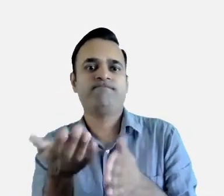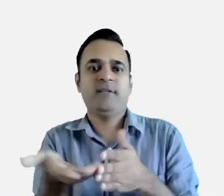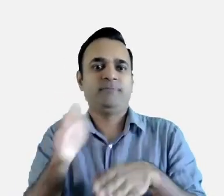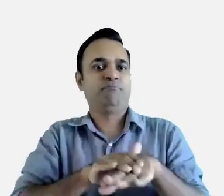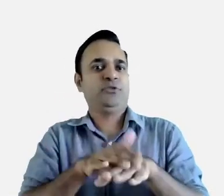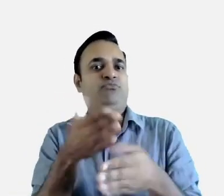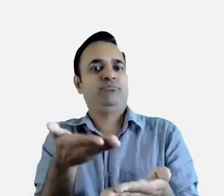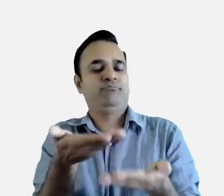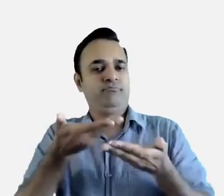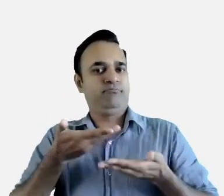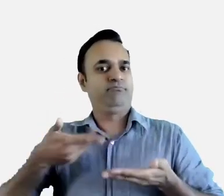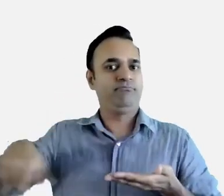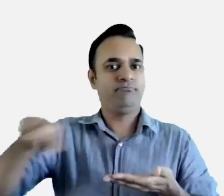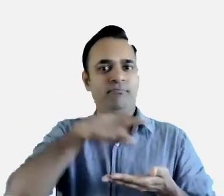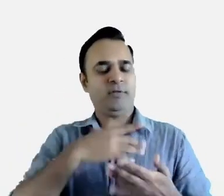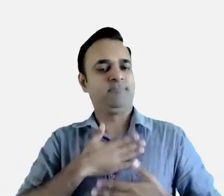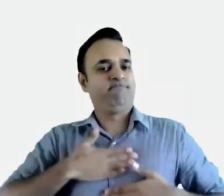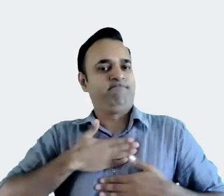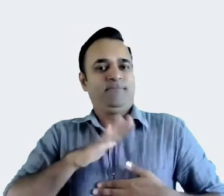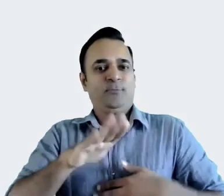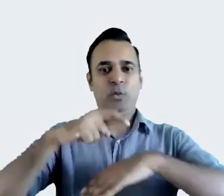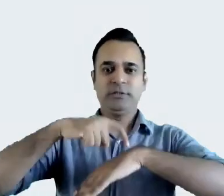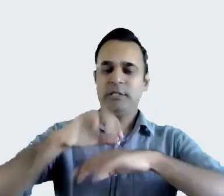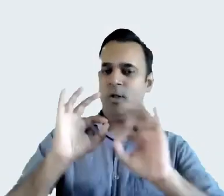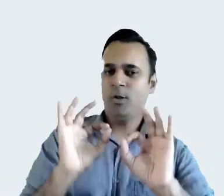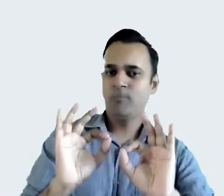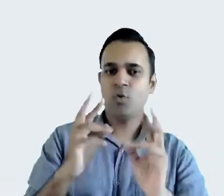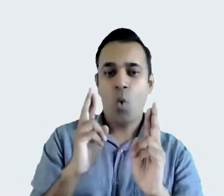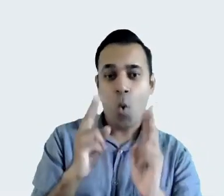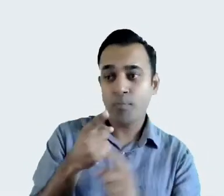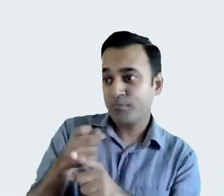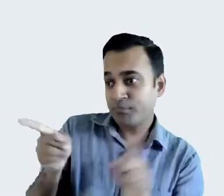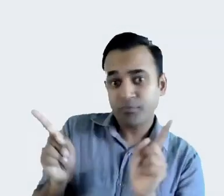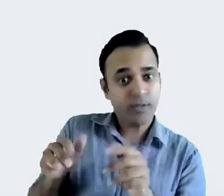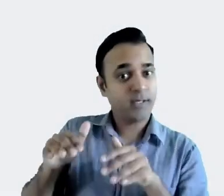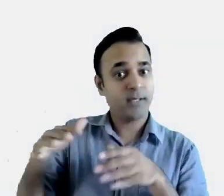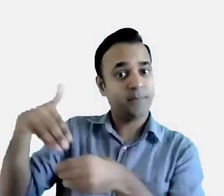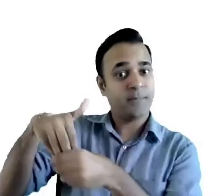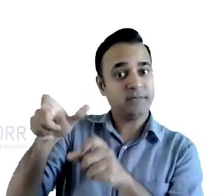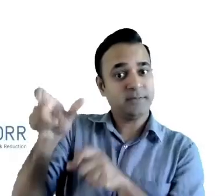very much. Bye-bye. Thank you. Thank you Bye. for sharing. Thank you.